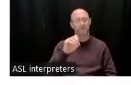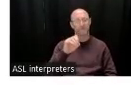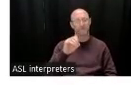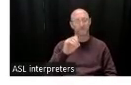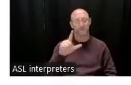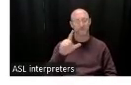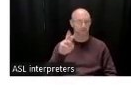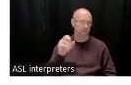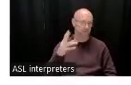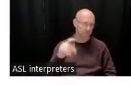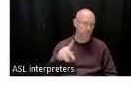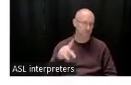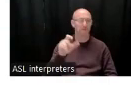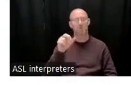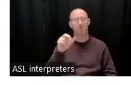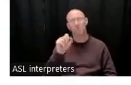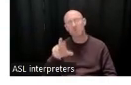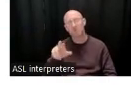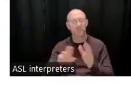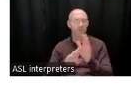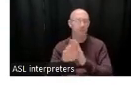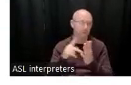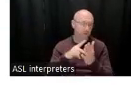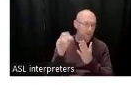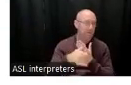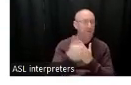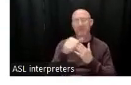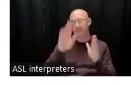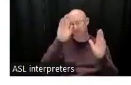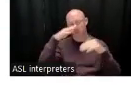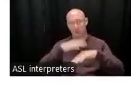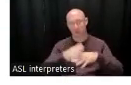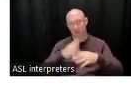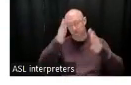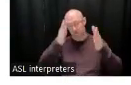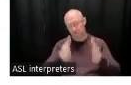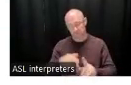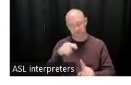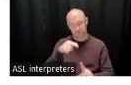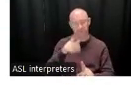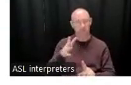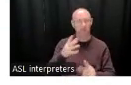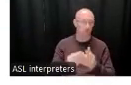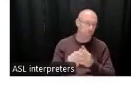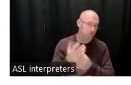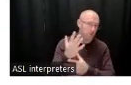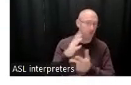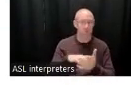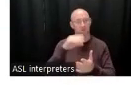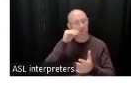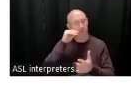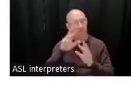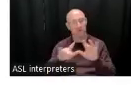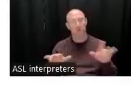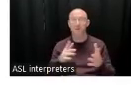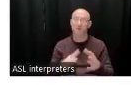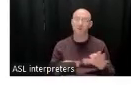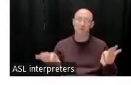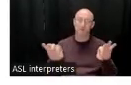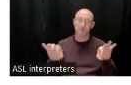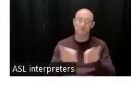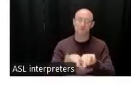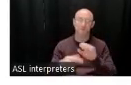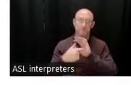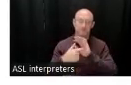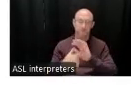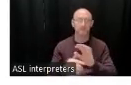development projects, or anything that is focused on an individual and how they will grow and how they'll learn, it's very important there to show,